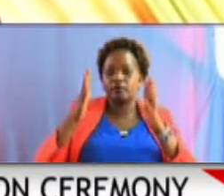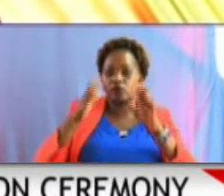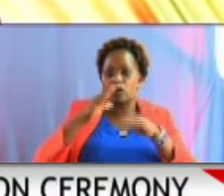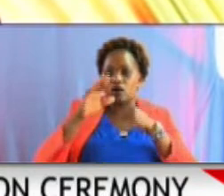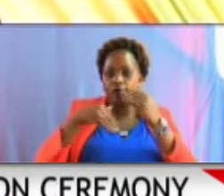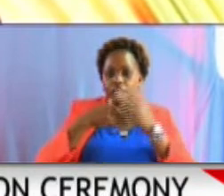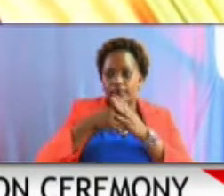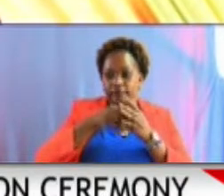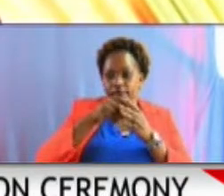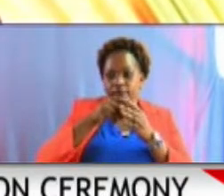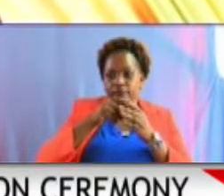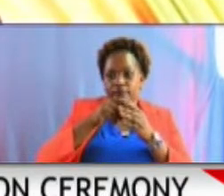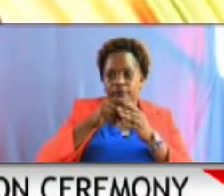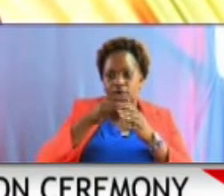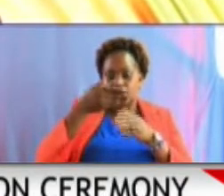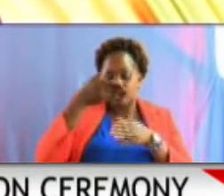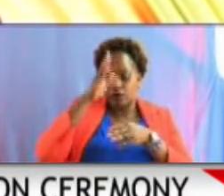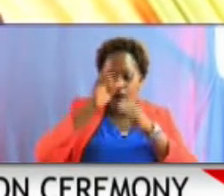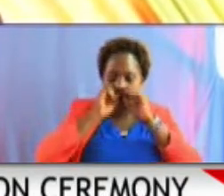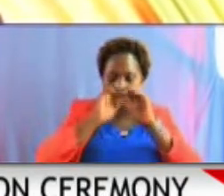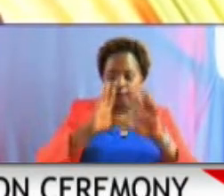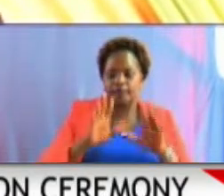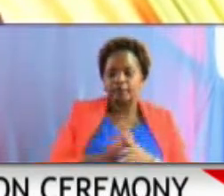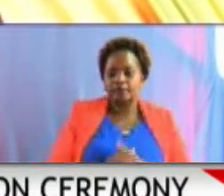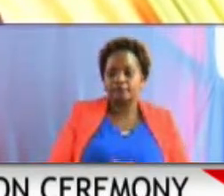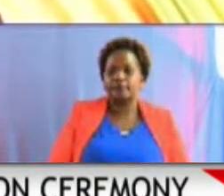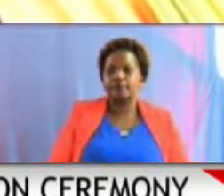graduates and wish them God's blessing. Thank you so much.